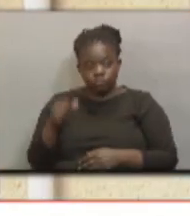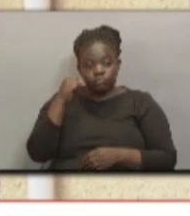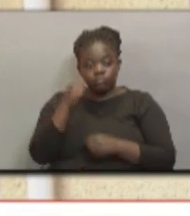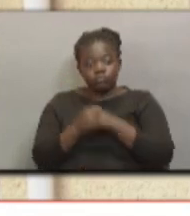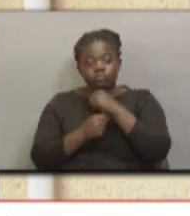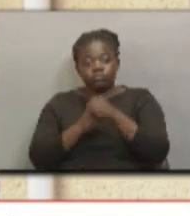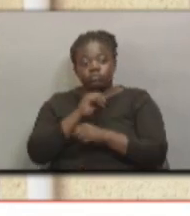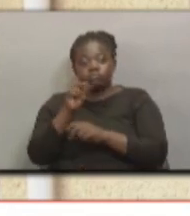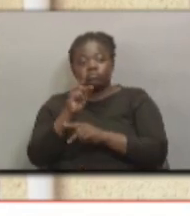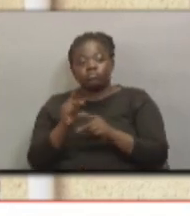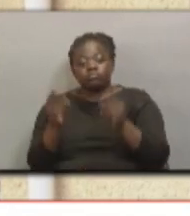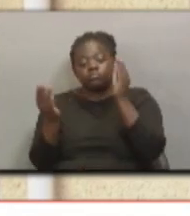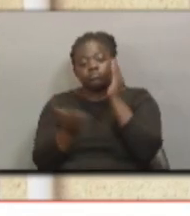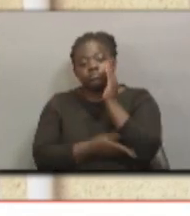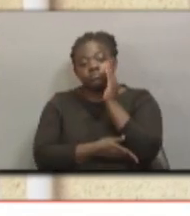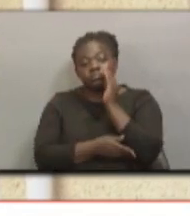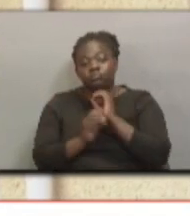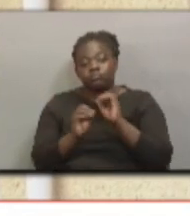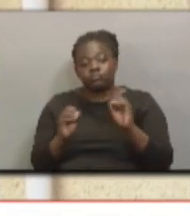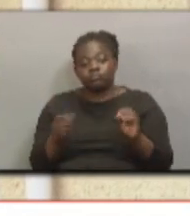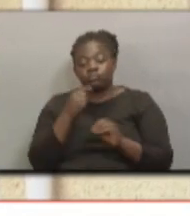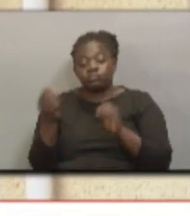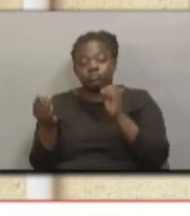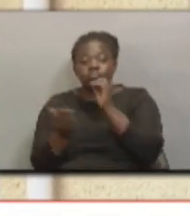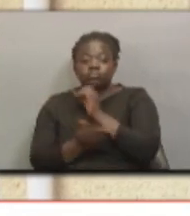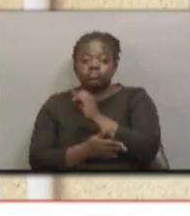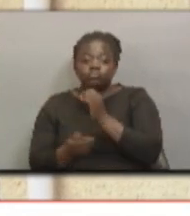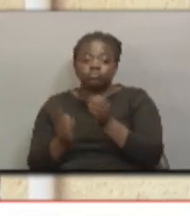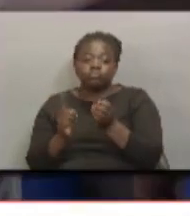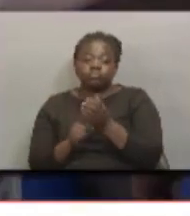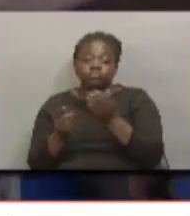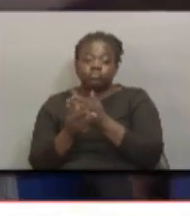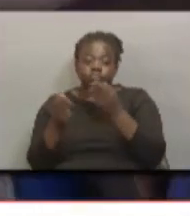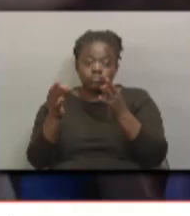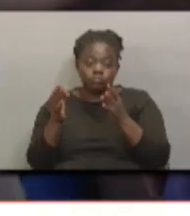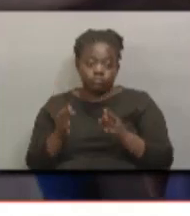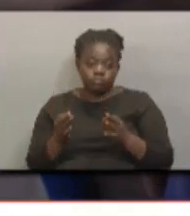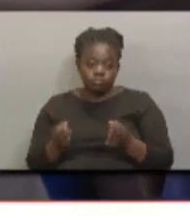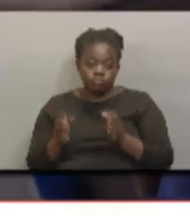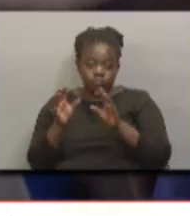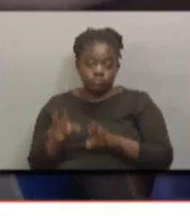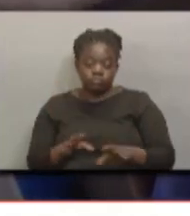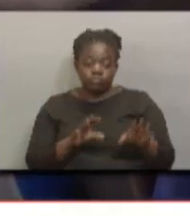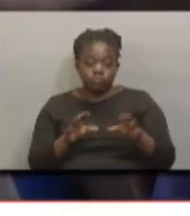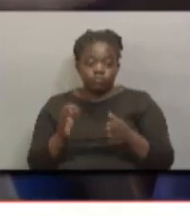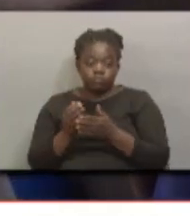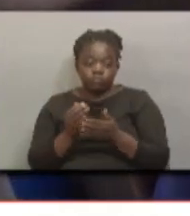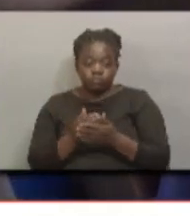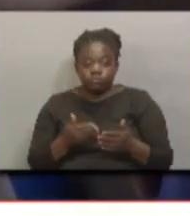our people did not cultivate, though those who cultivated did not get anything. We suffered because of hunger